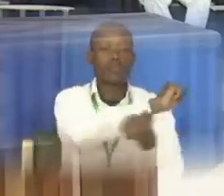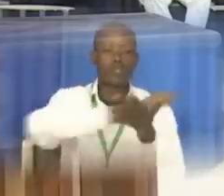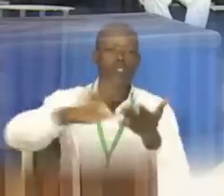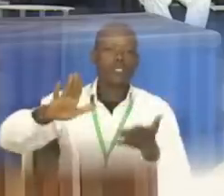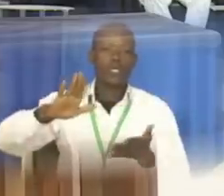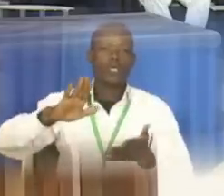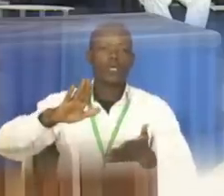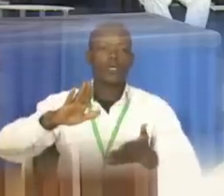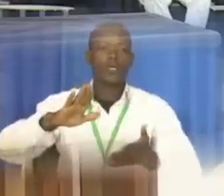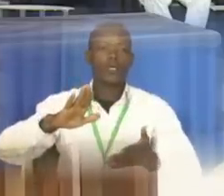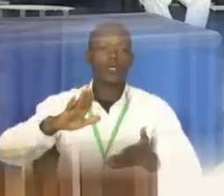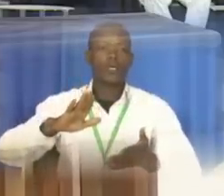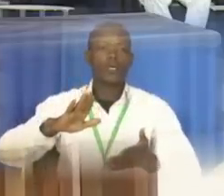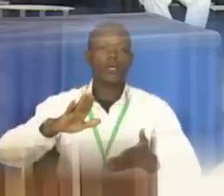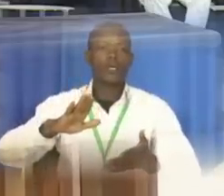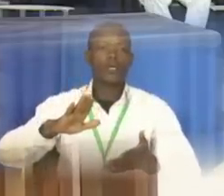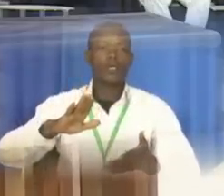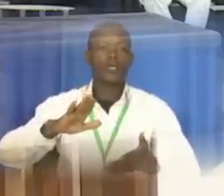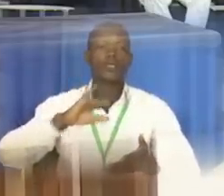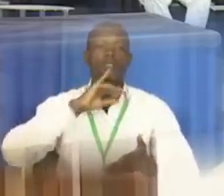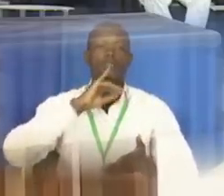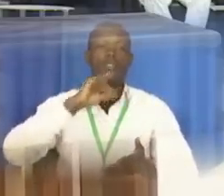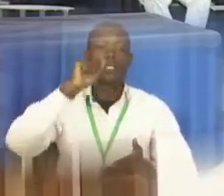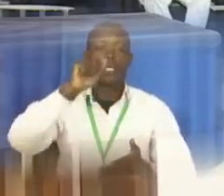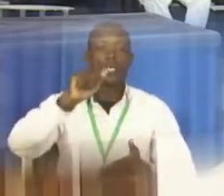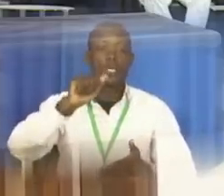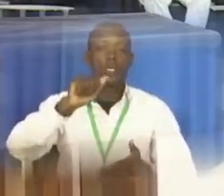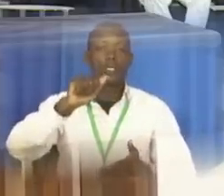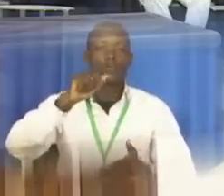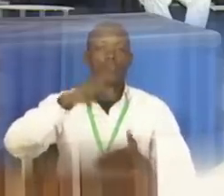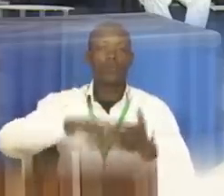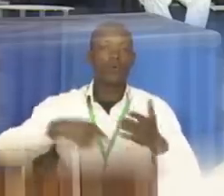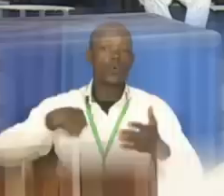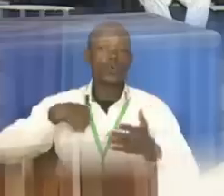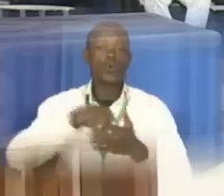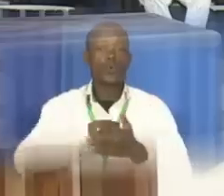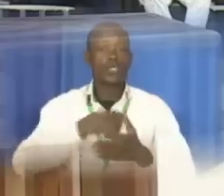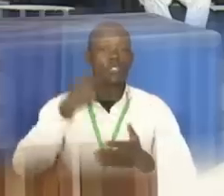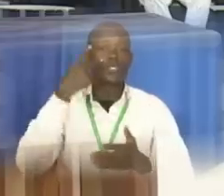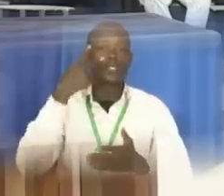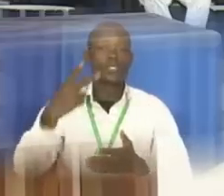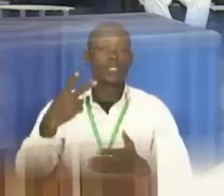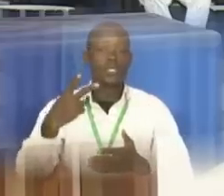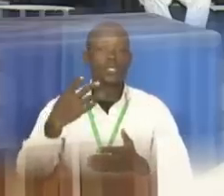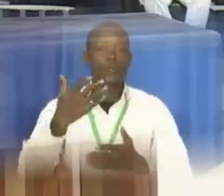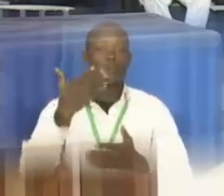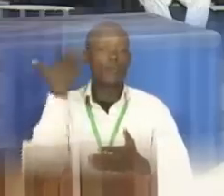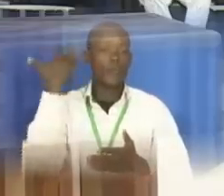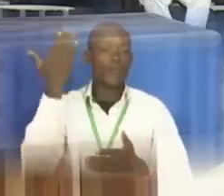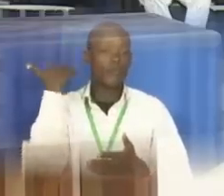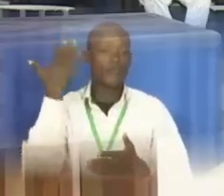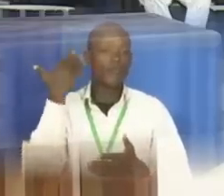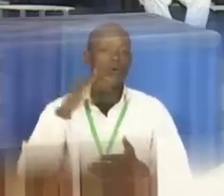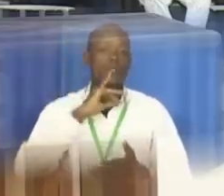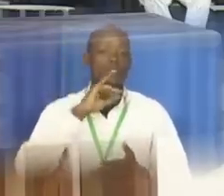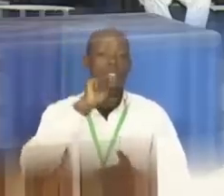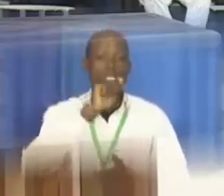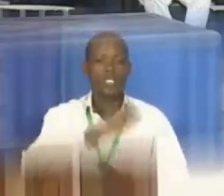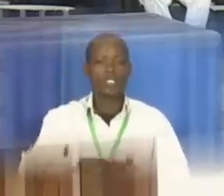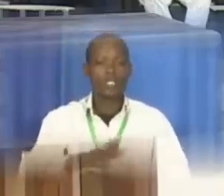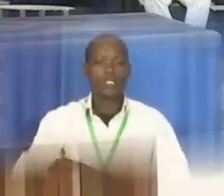2019 is child's play compared to what is coming this year, and that's